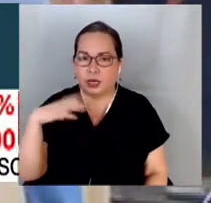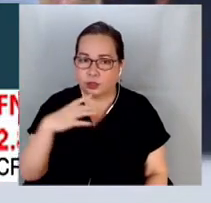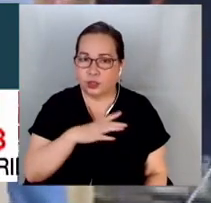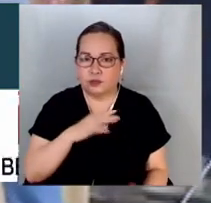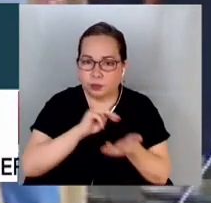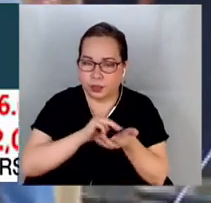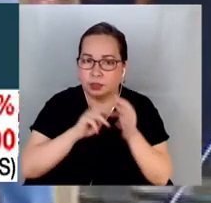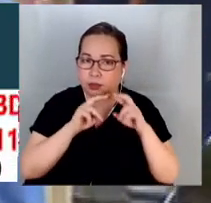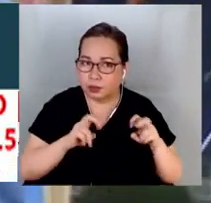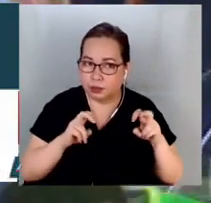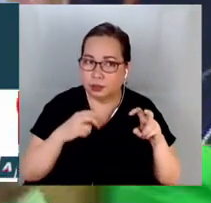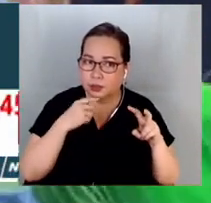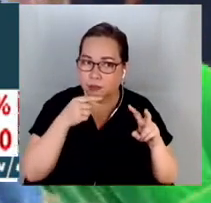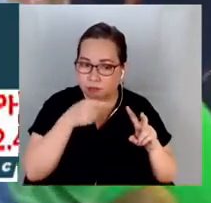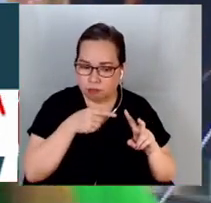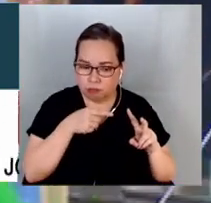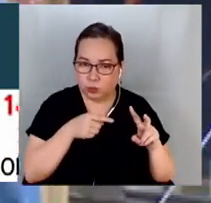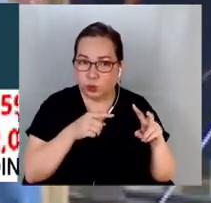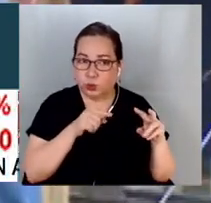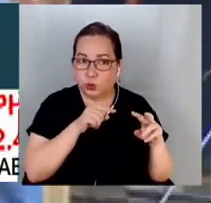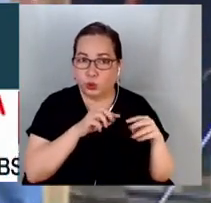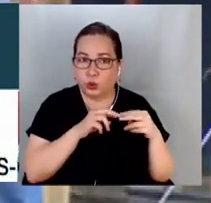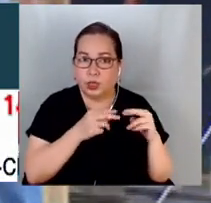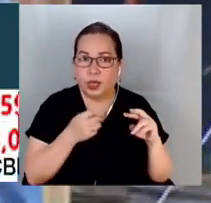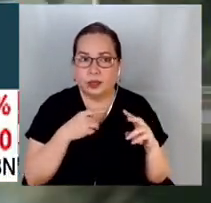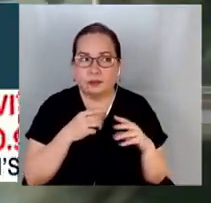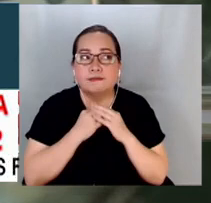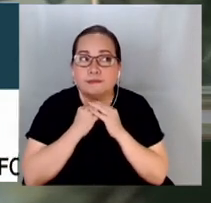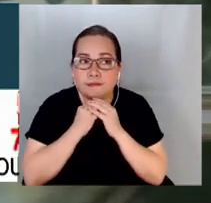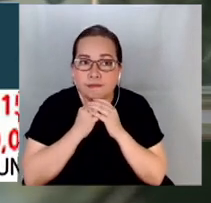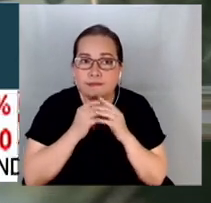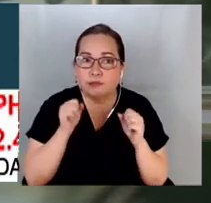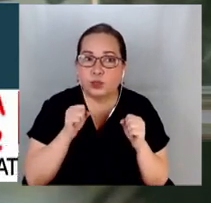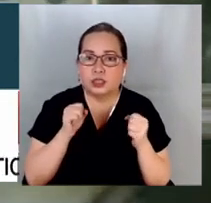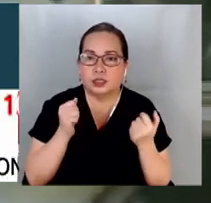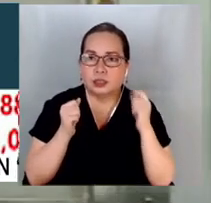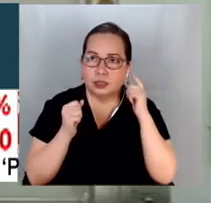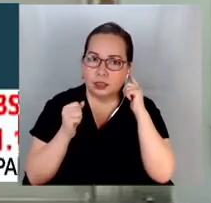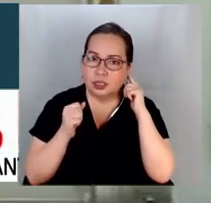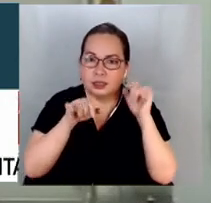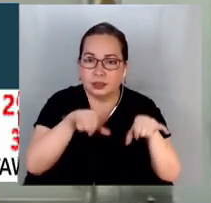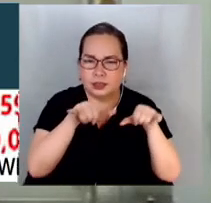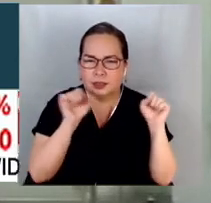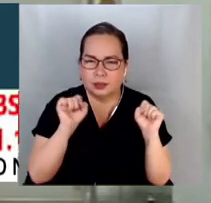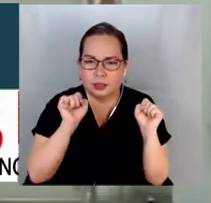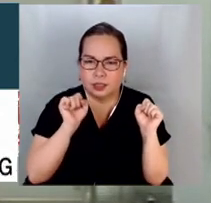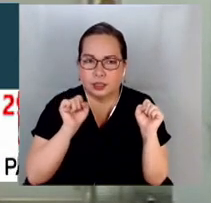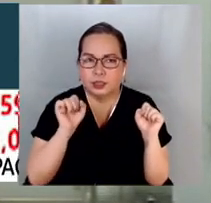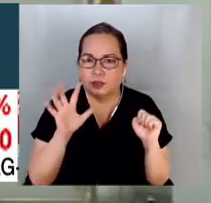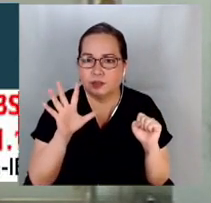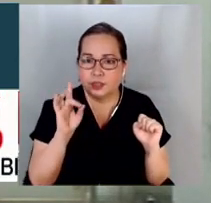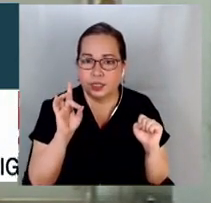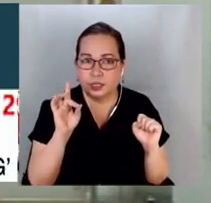an inactivated virus vaccine that comes in two doses and can be kept in a standard cold chain temperature of 2 to 8 degrees